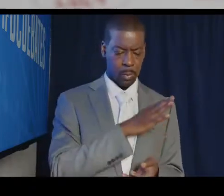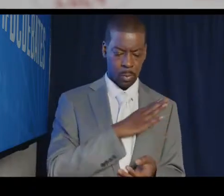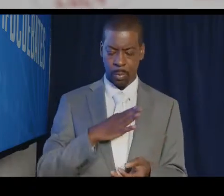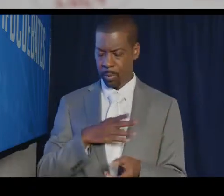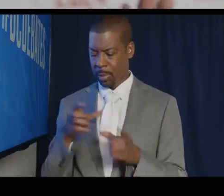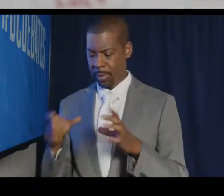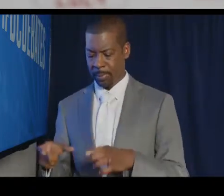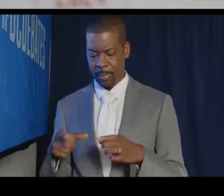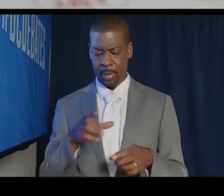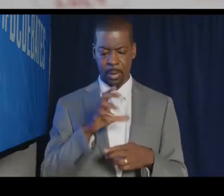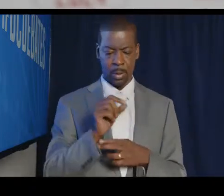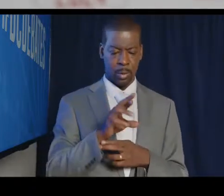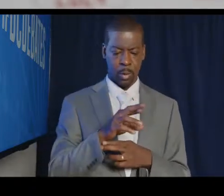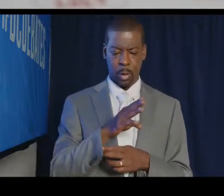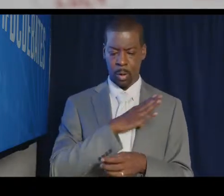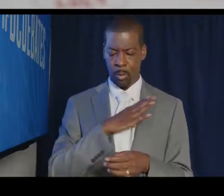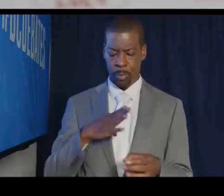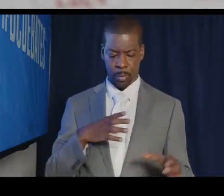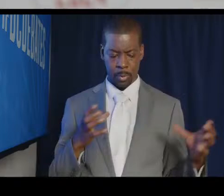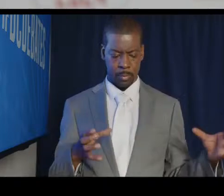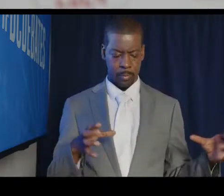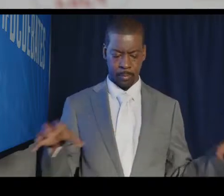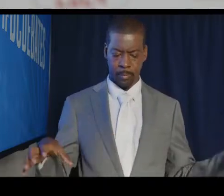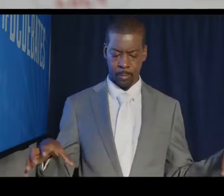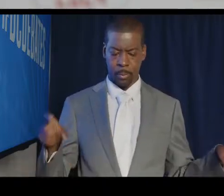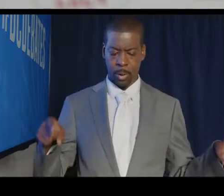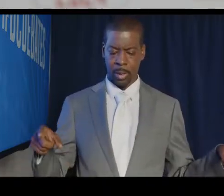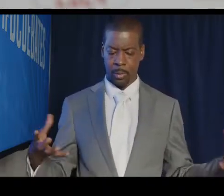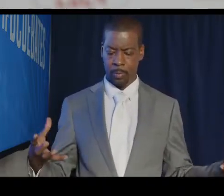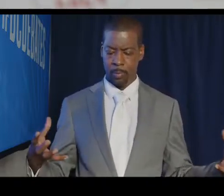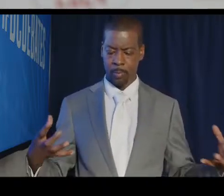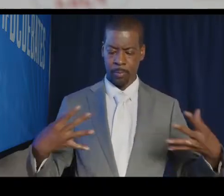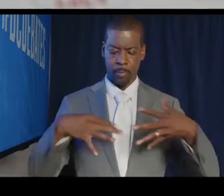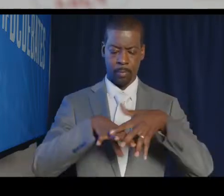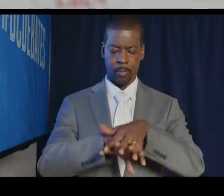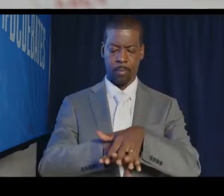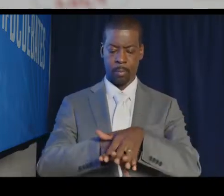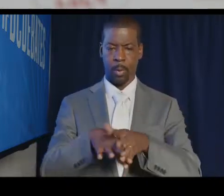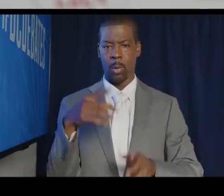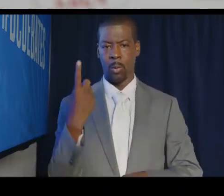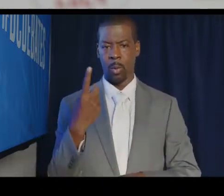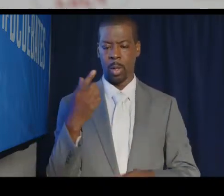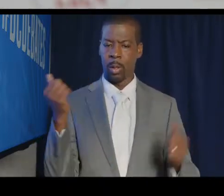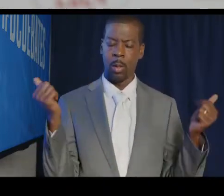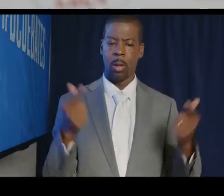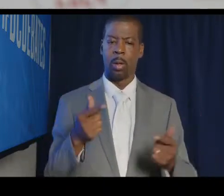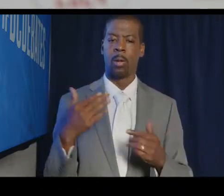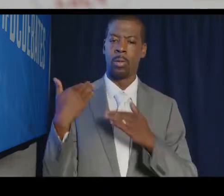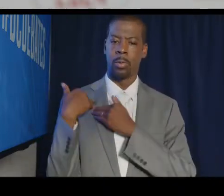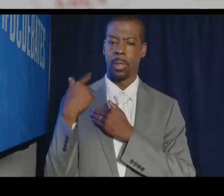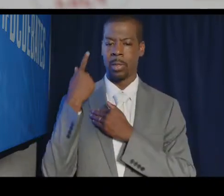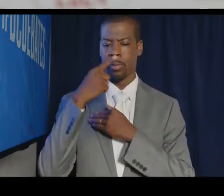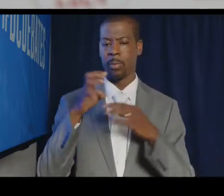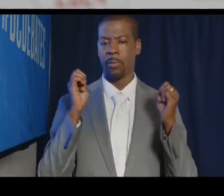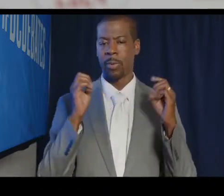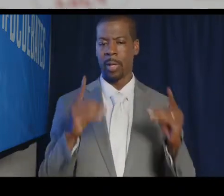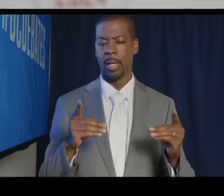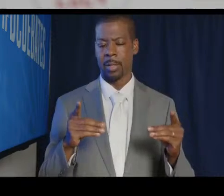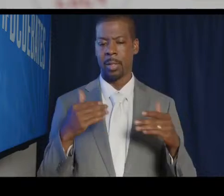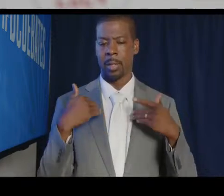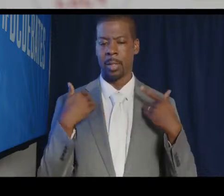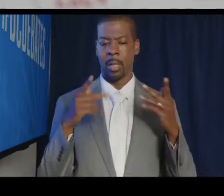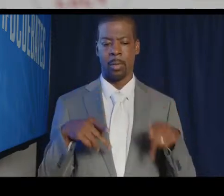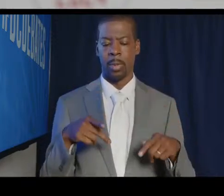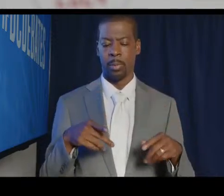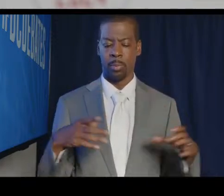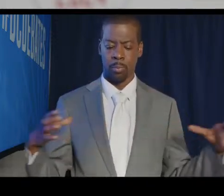We need to merge these entities. They are all collectively responsible for educating our young people. And so collectively, wherever